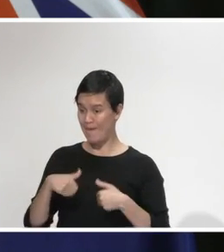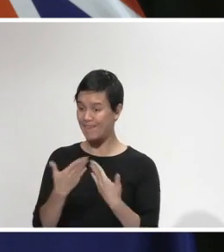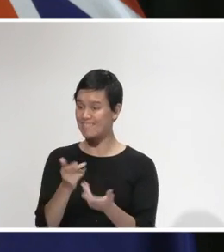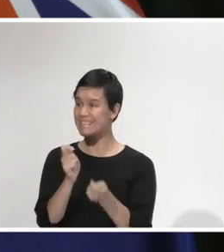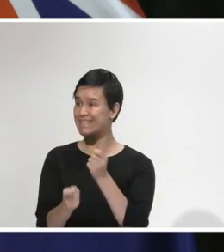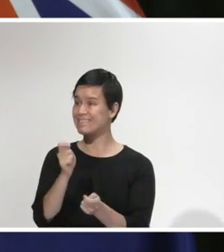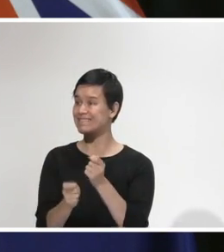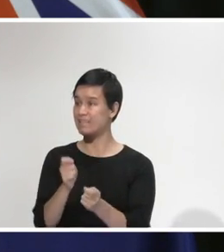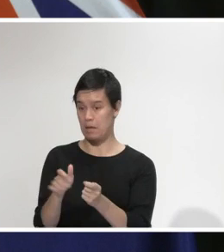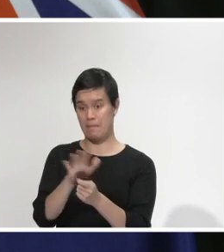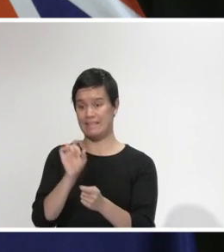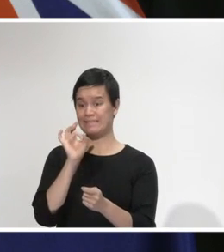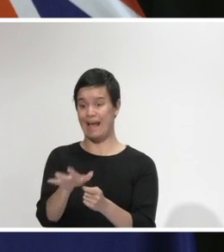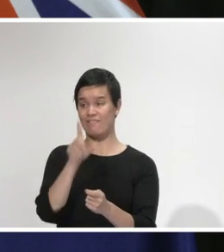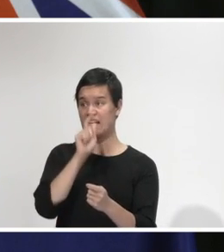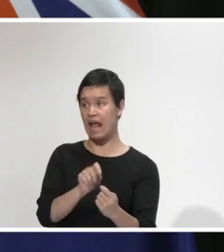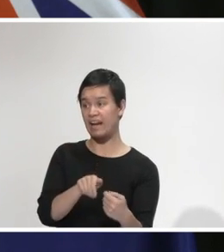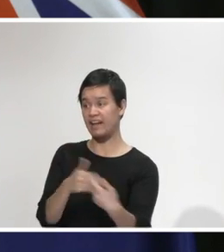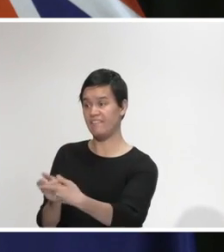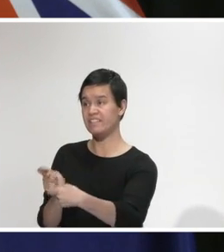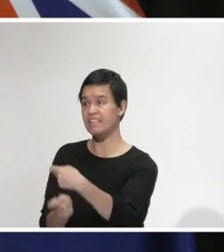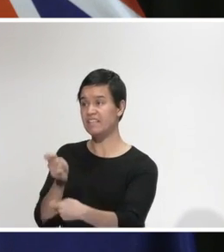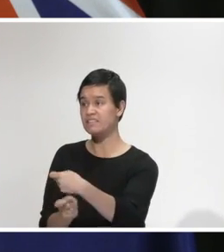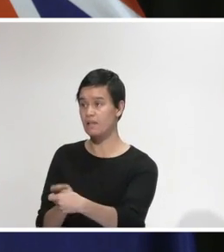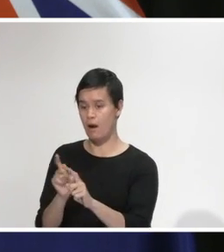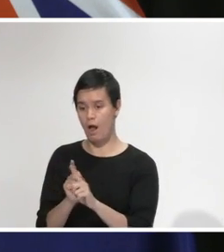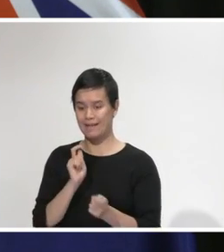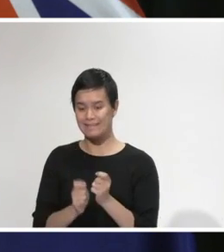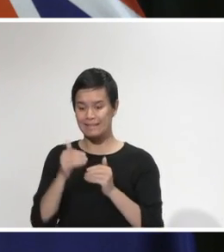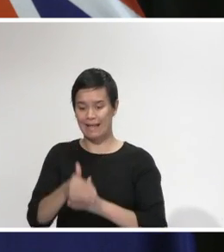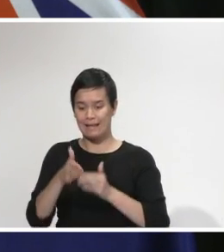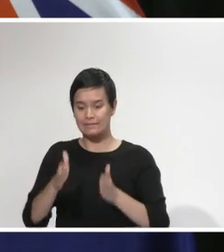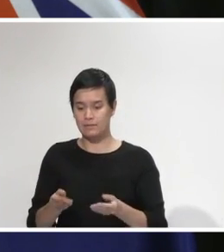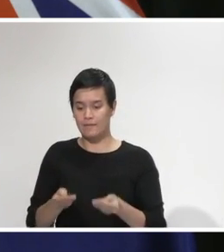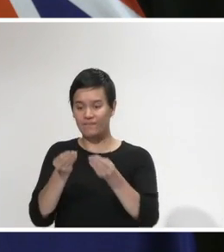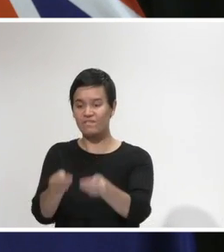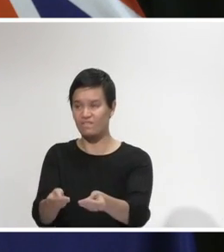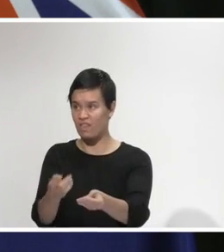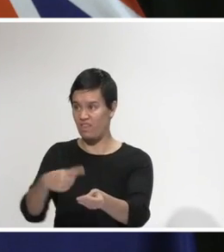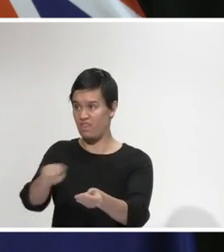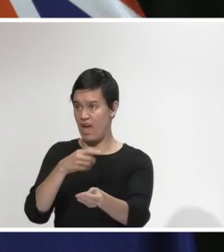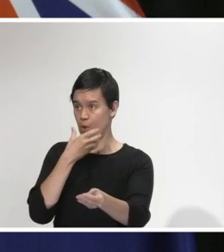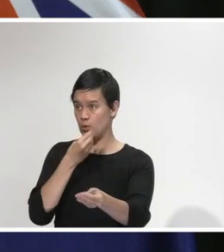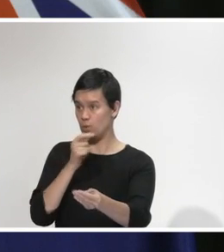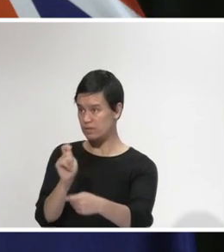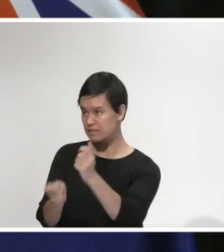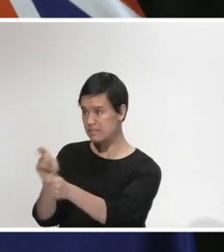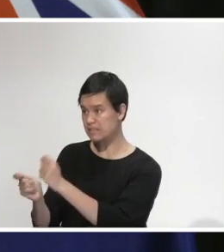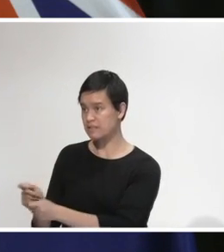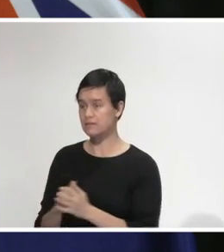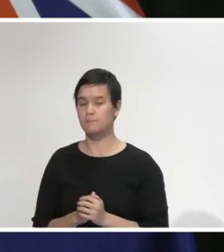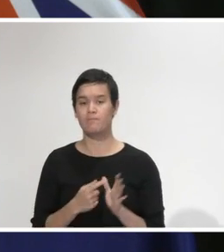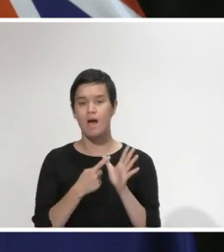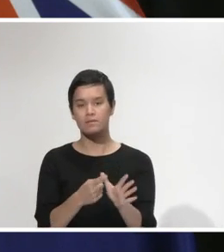se. As I said, we've having a very active discussion about appropriate use of testing, very low